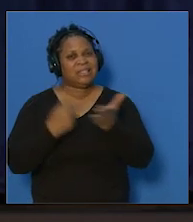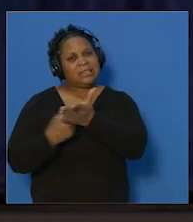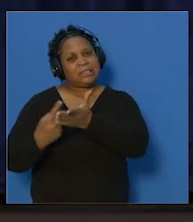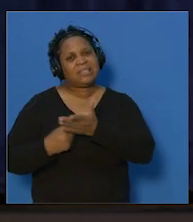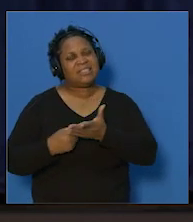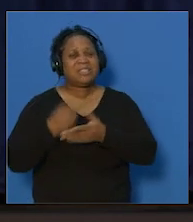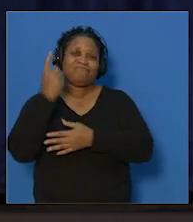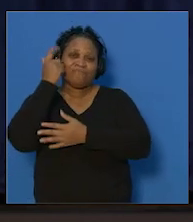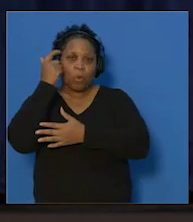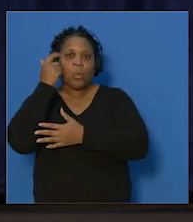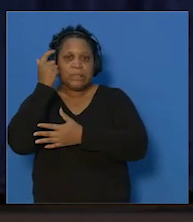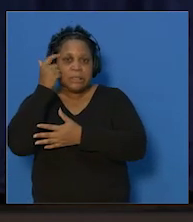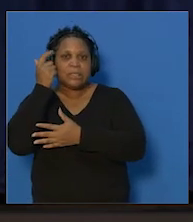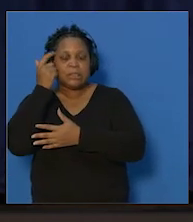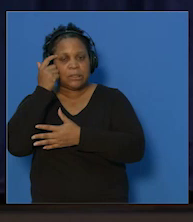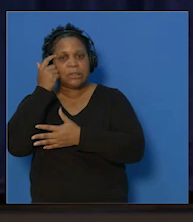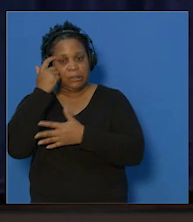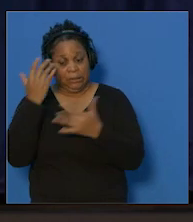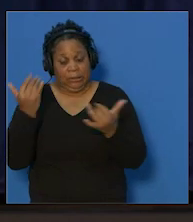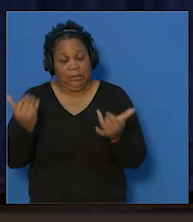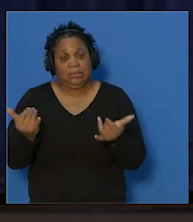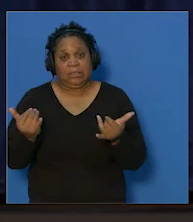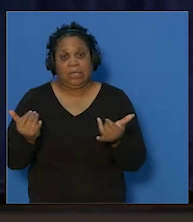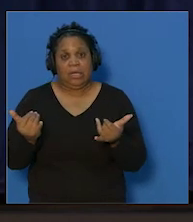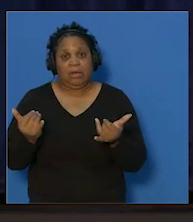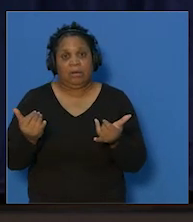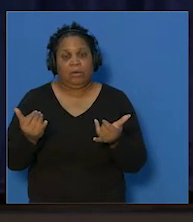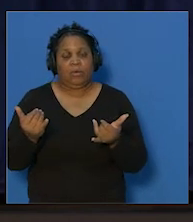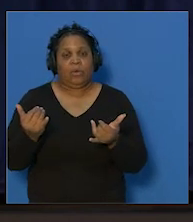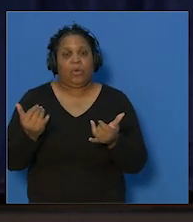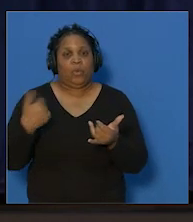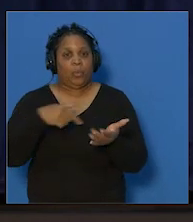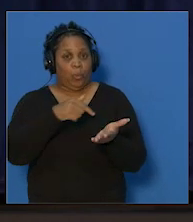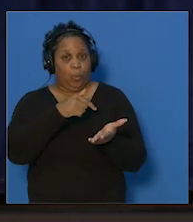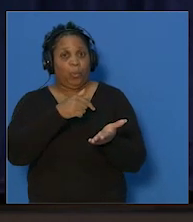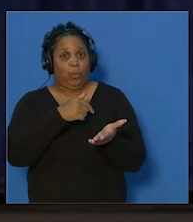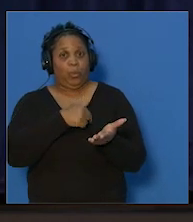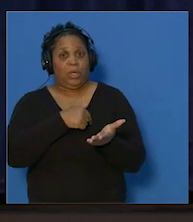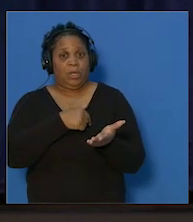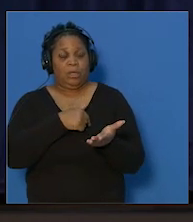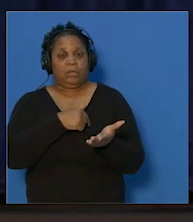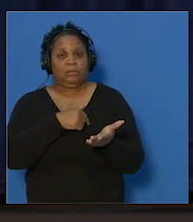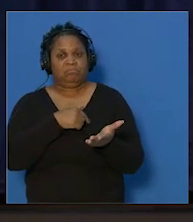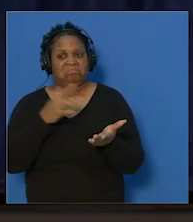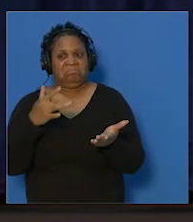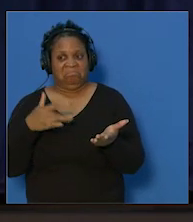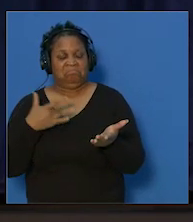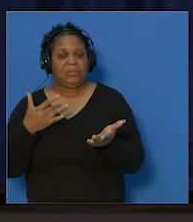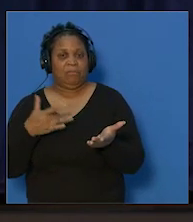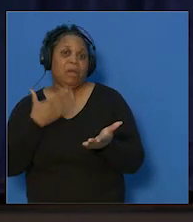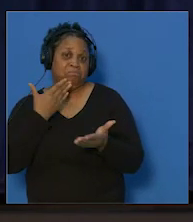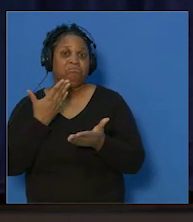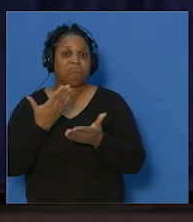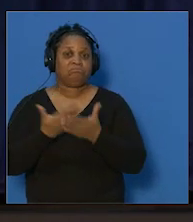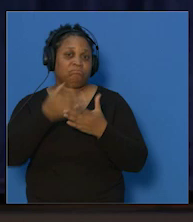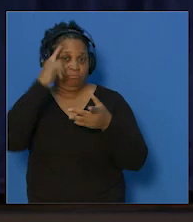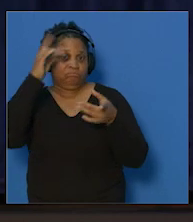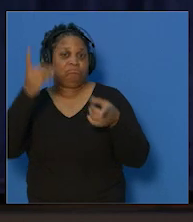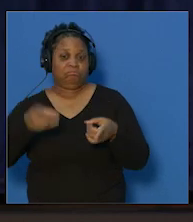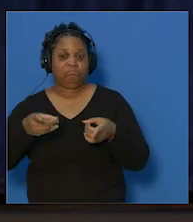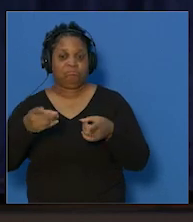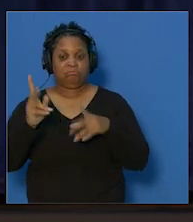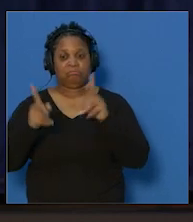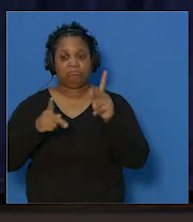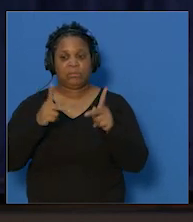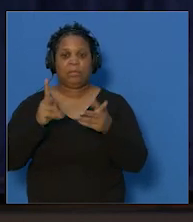most sense. In this particular instance where we are, we felt it good that after persons